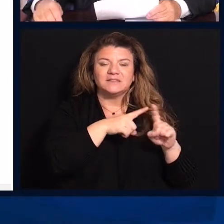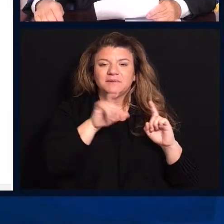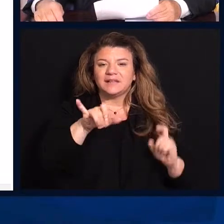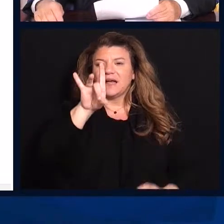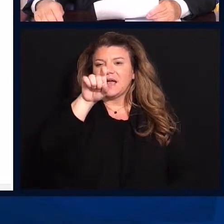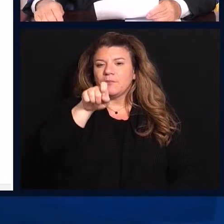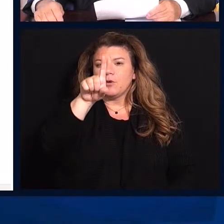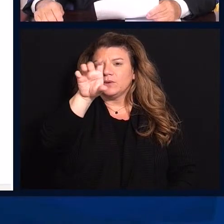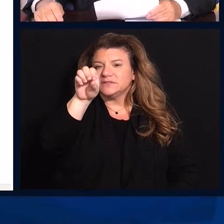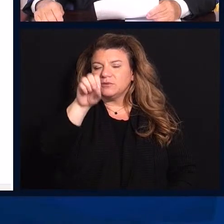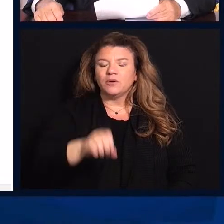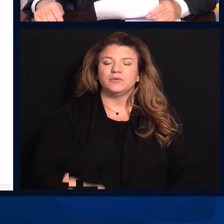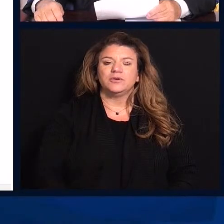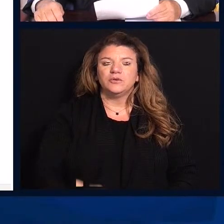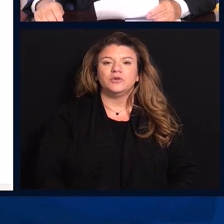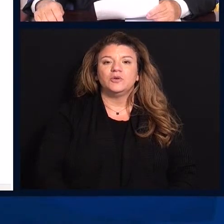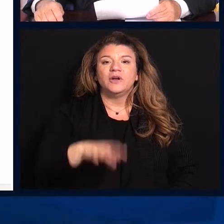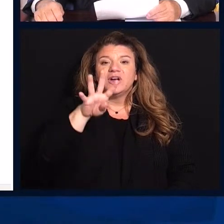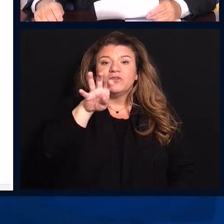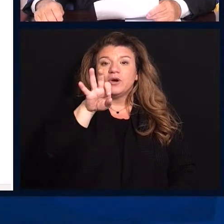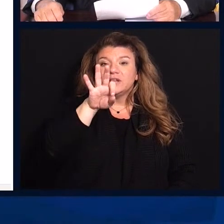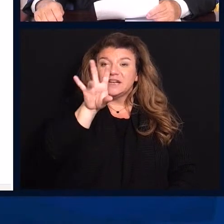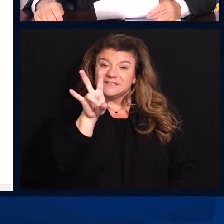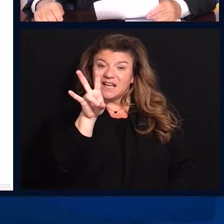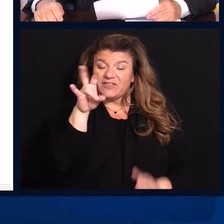8.10. We have